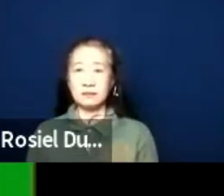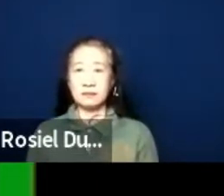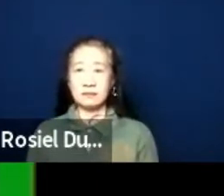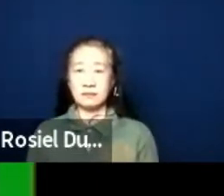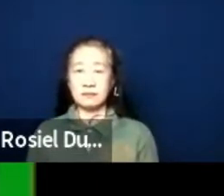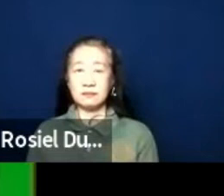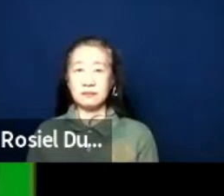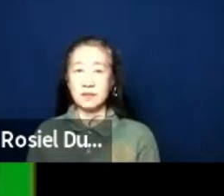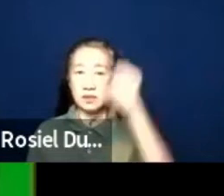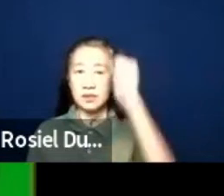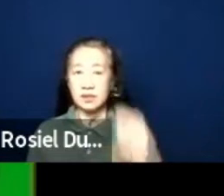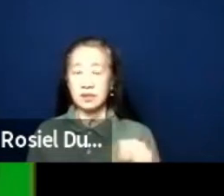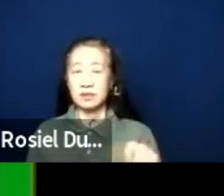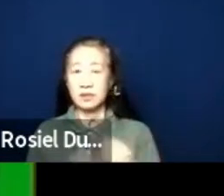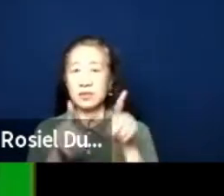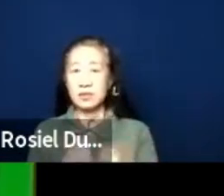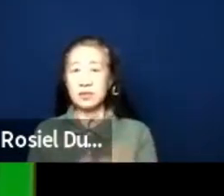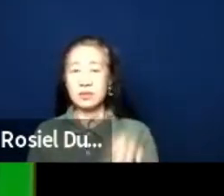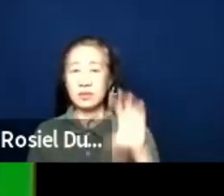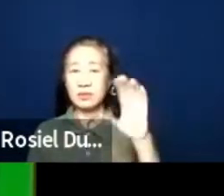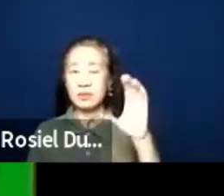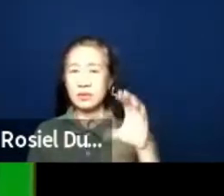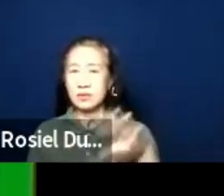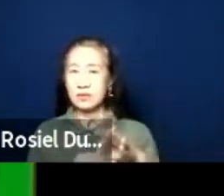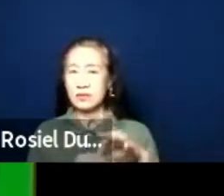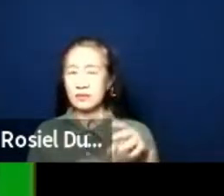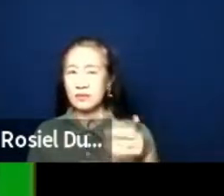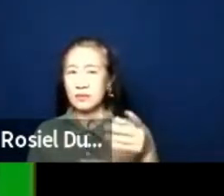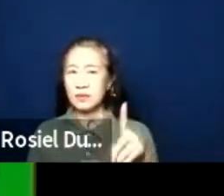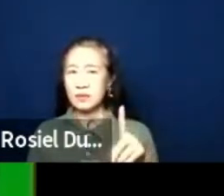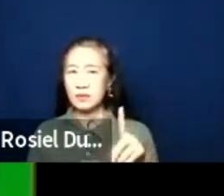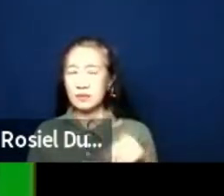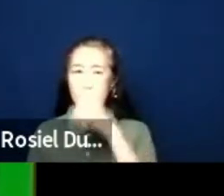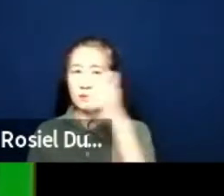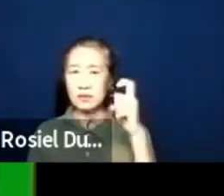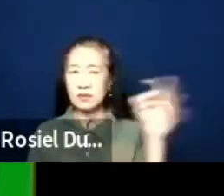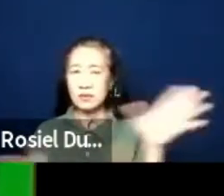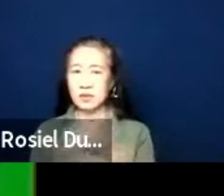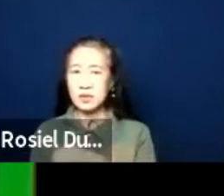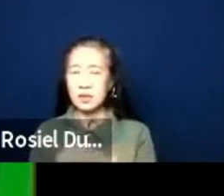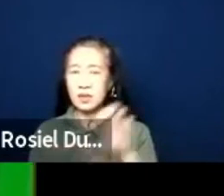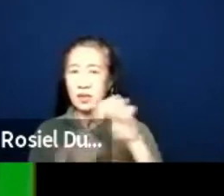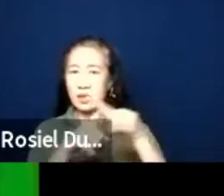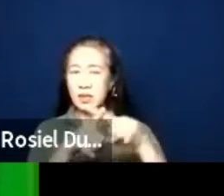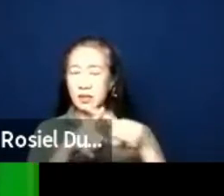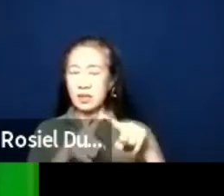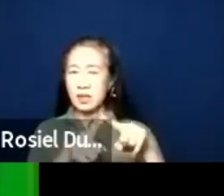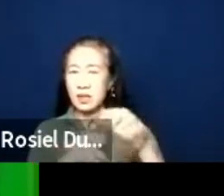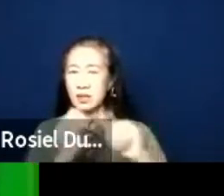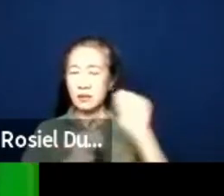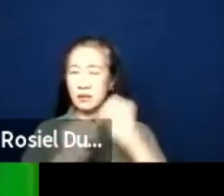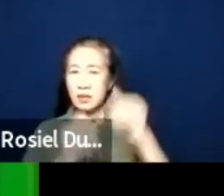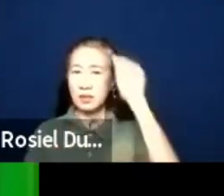A seizure, also known as convulsion or fit, can be caused by a disruption to the electrical activity in the brain, which may lead